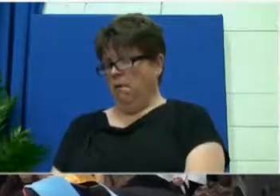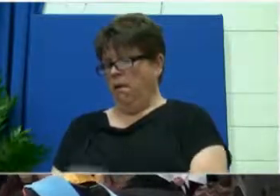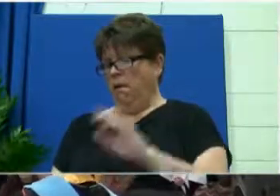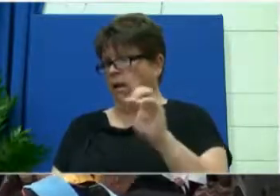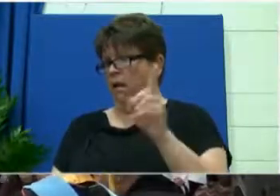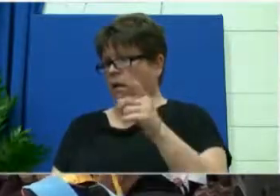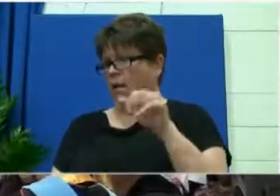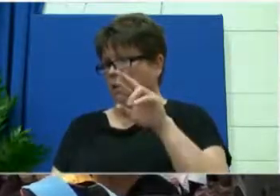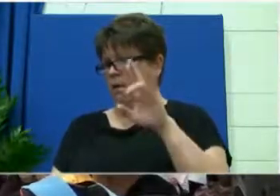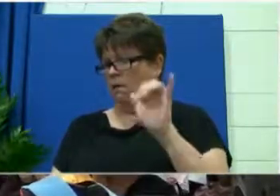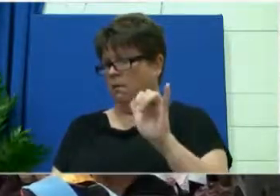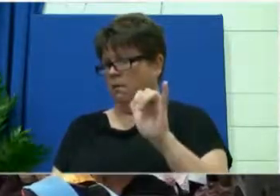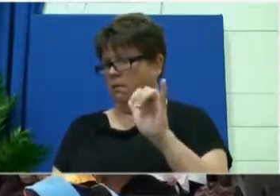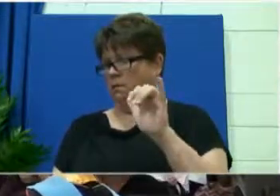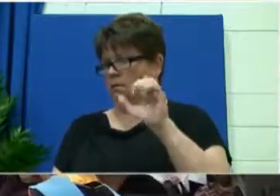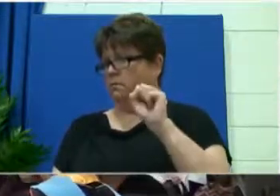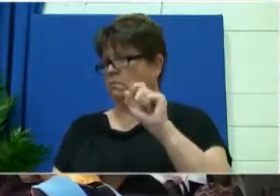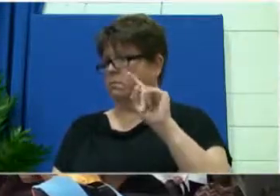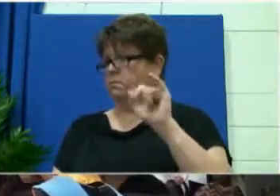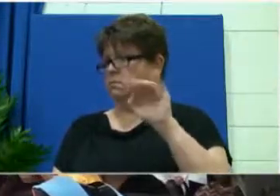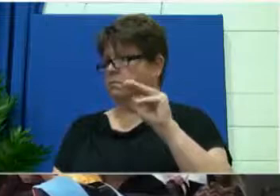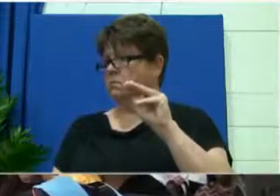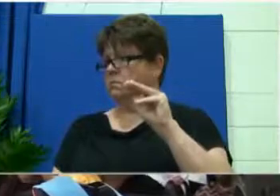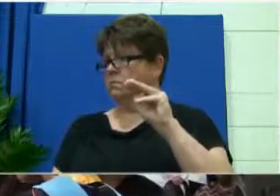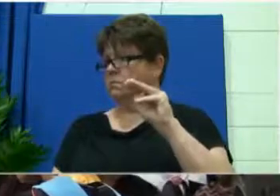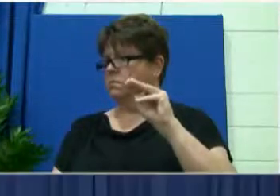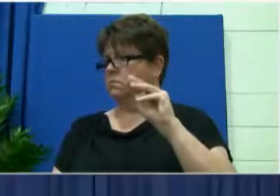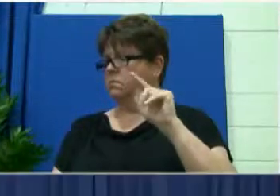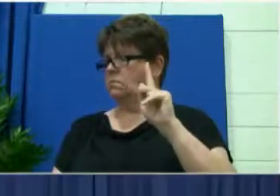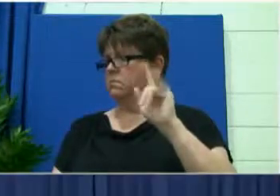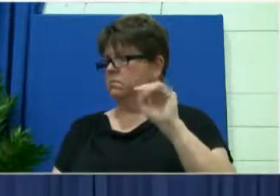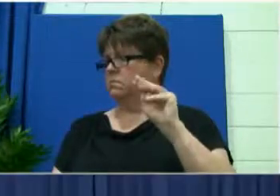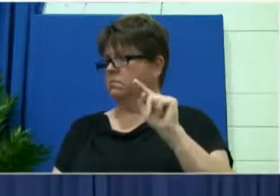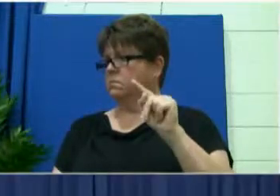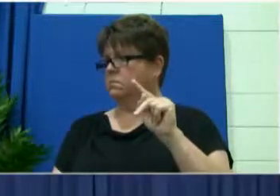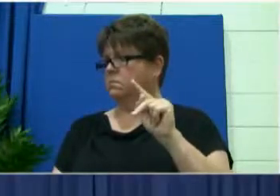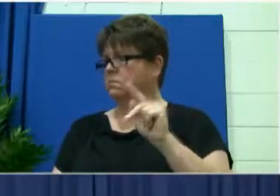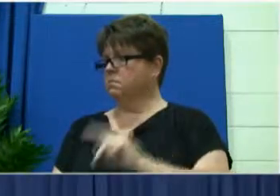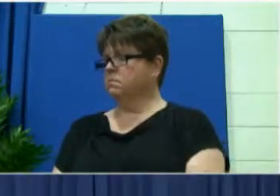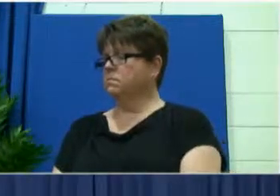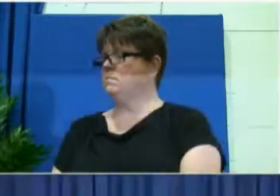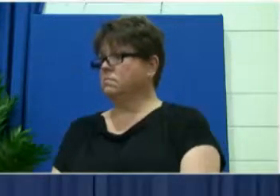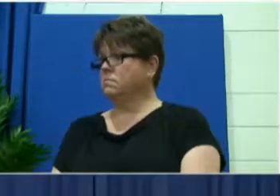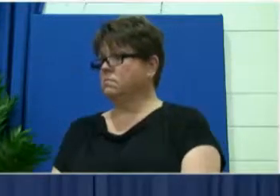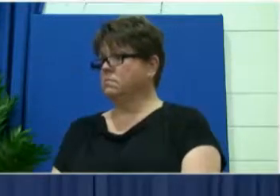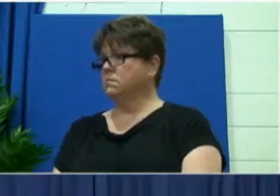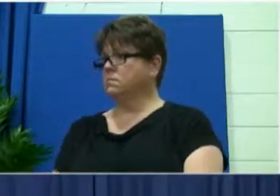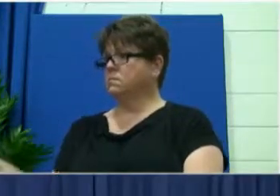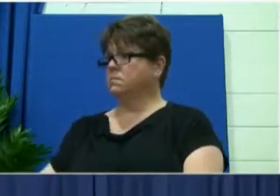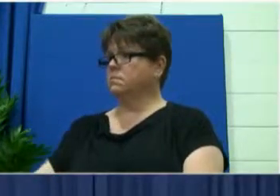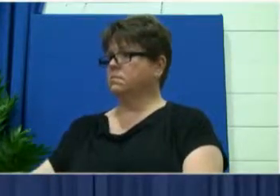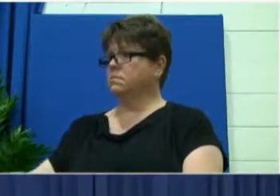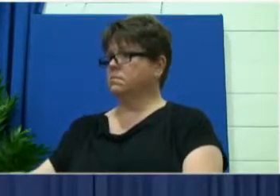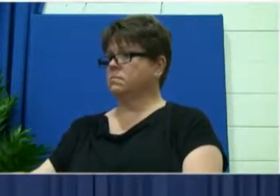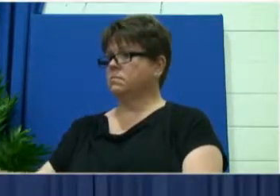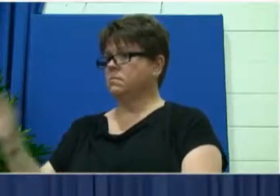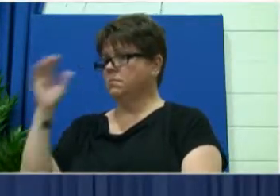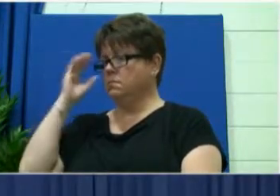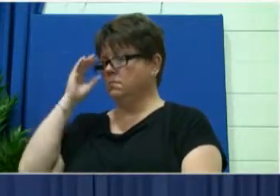Zachary Thomas Steinkamp, cum laude, Phi Theta Kappa, Honors Program, Associate in Engineering